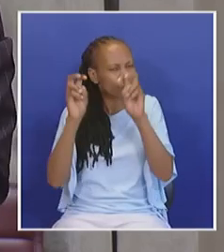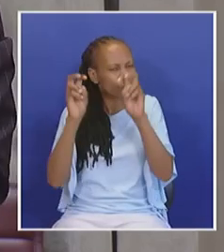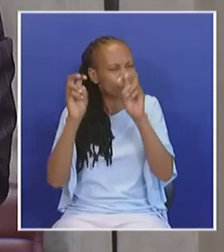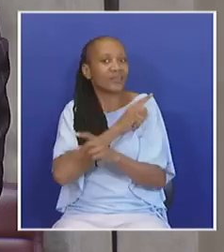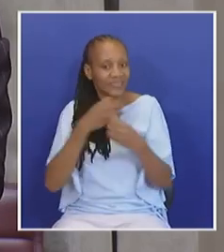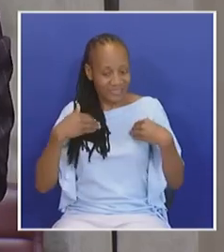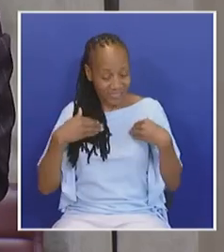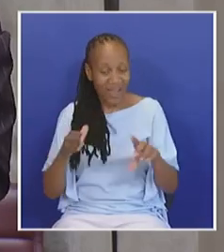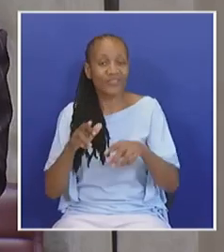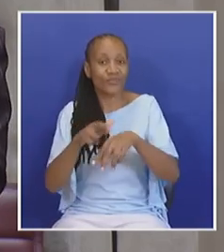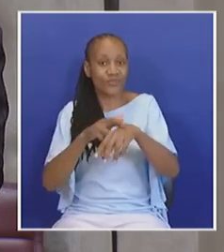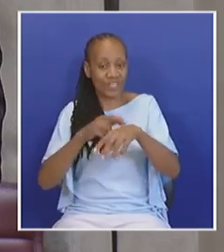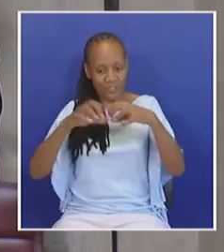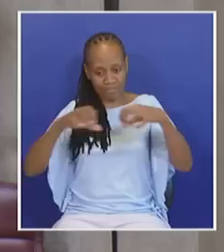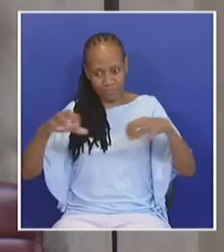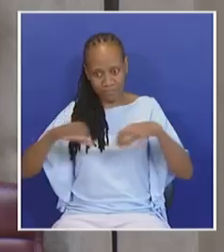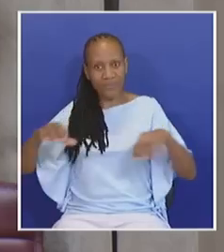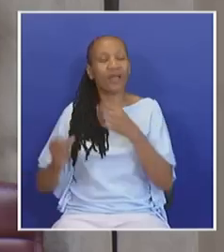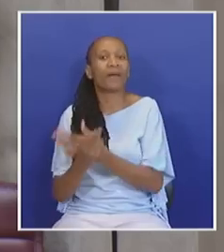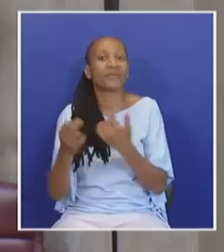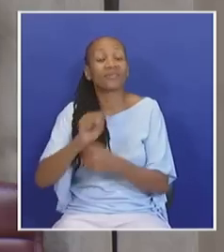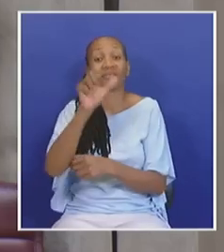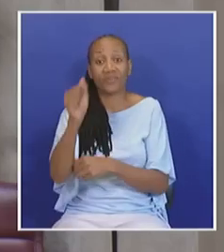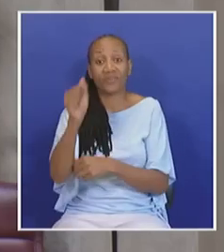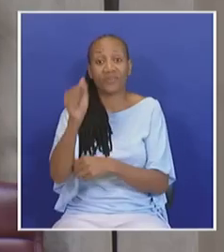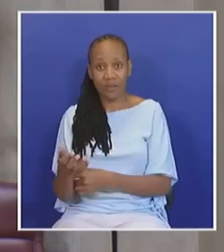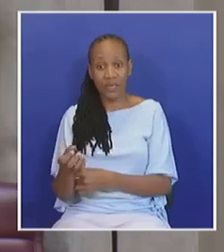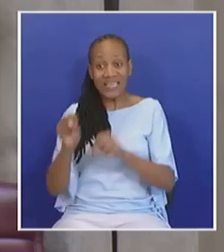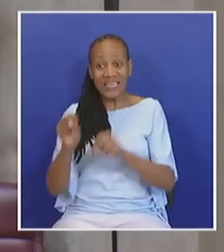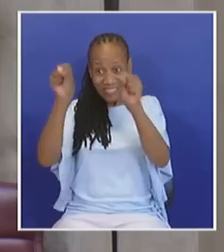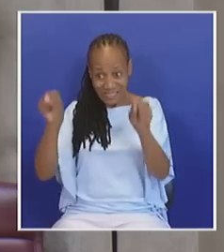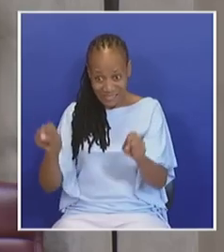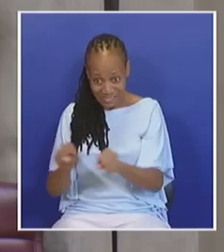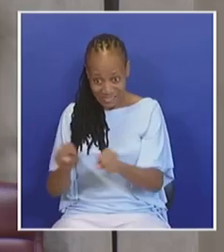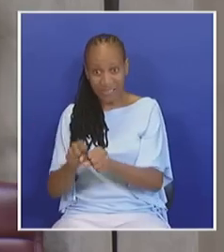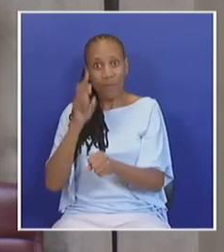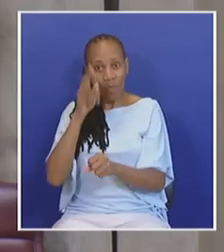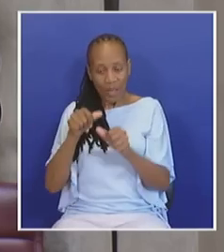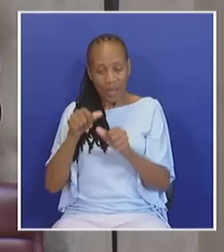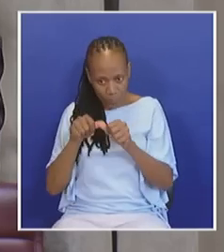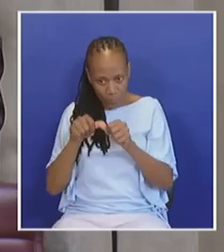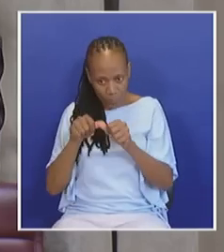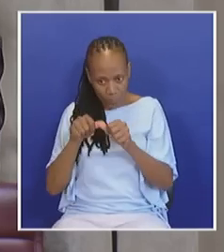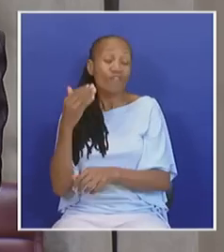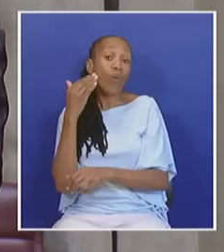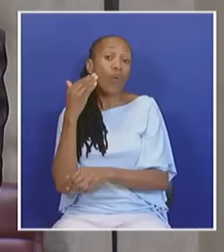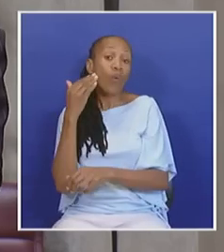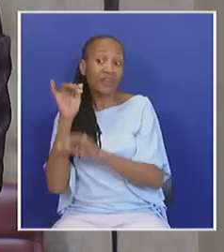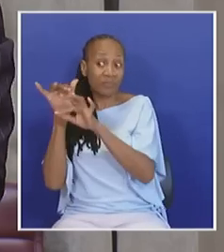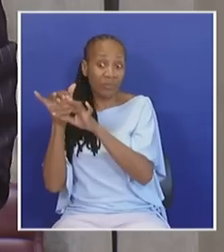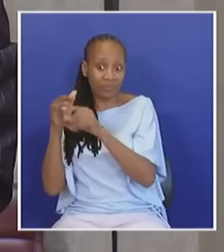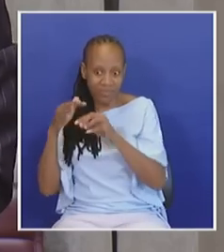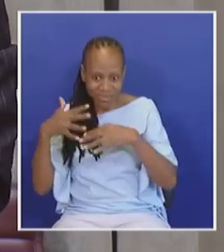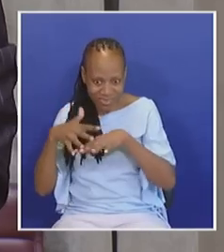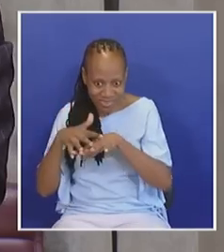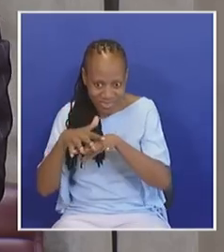South Africa in its grotesque form. To sustain this system, the white bourgeoisie did not merely have to rely on exploiting the